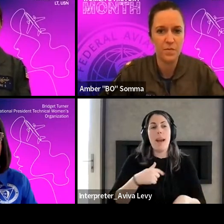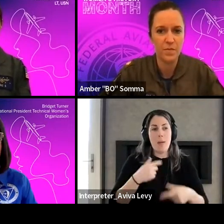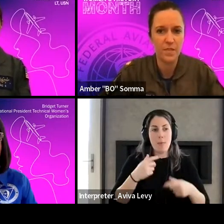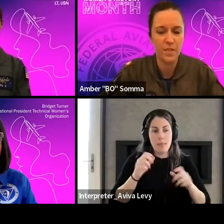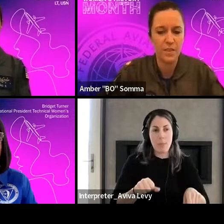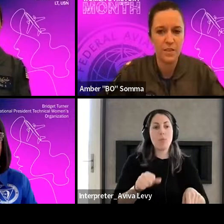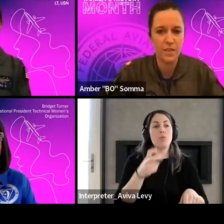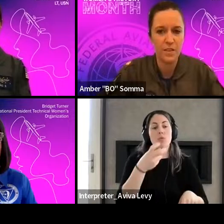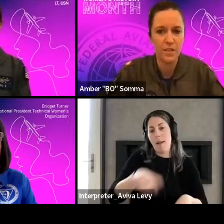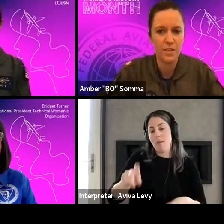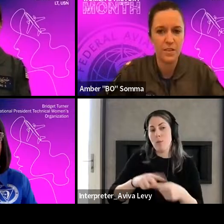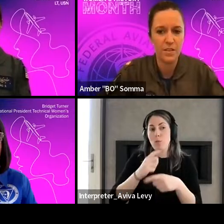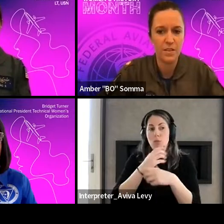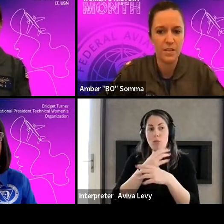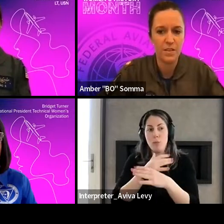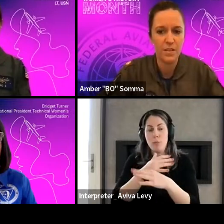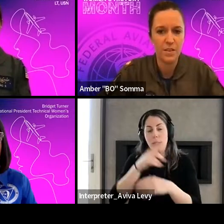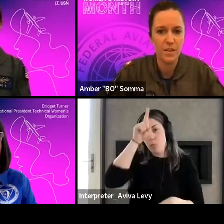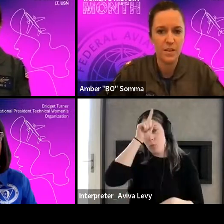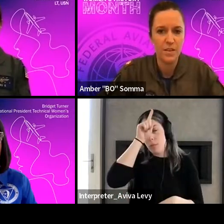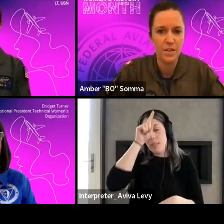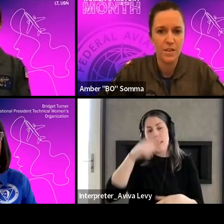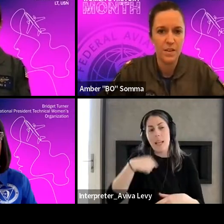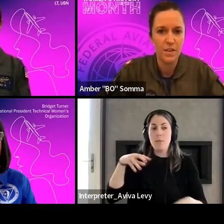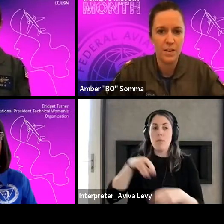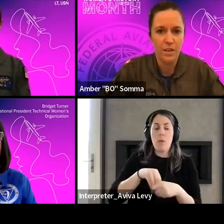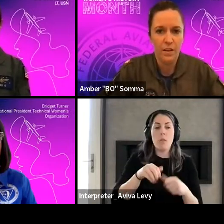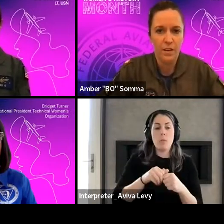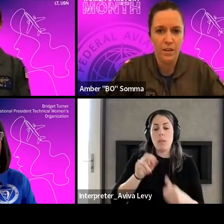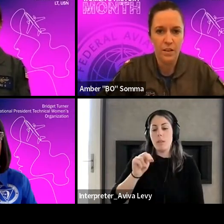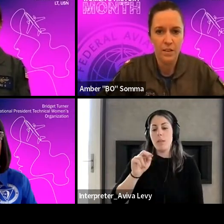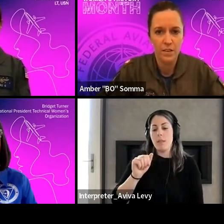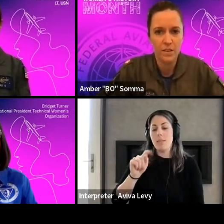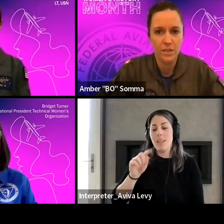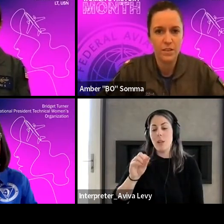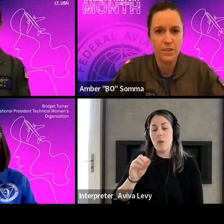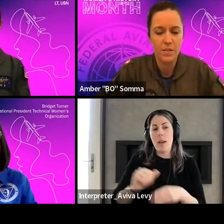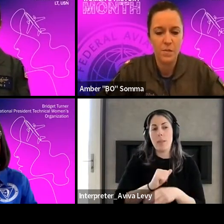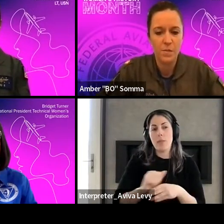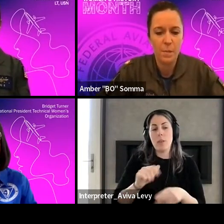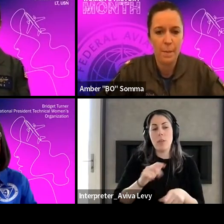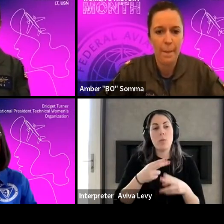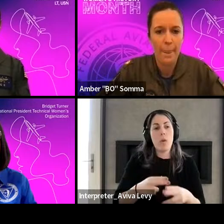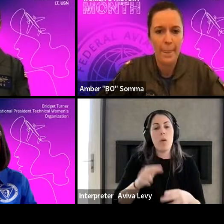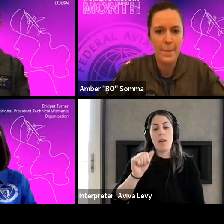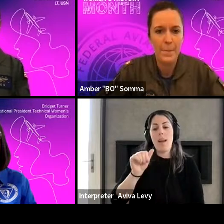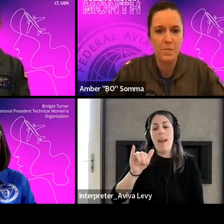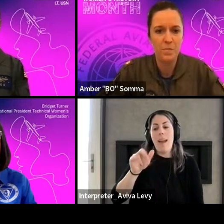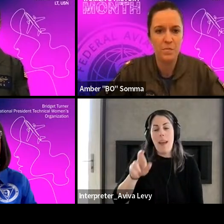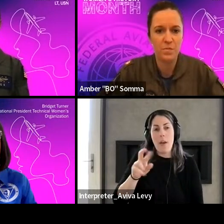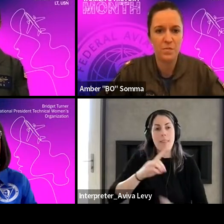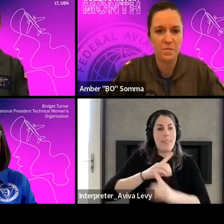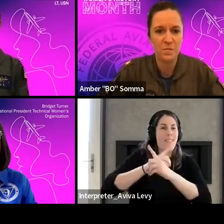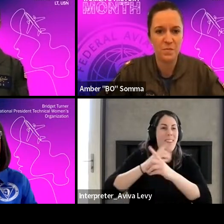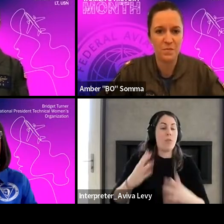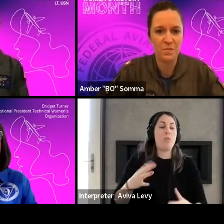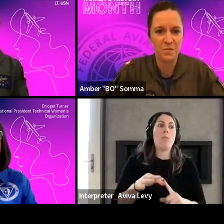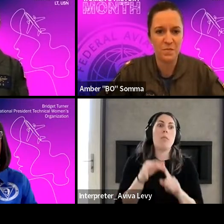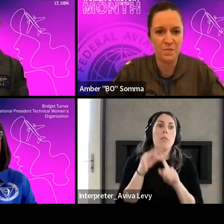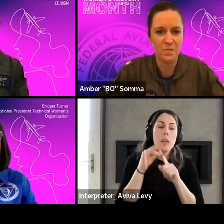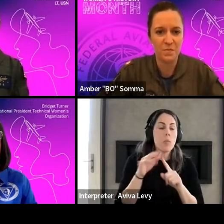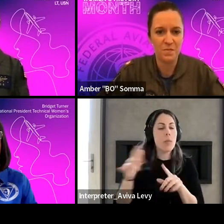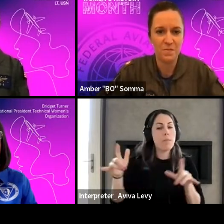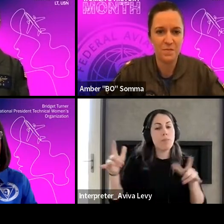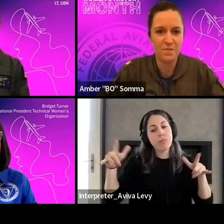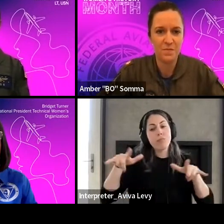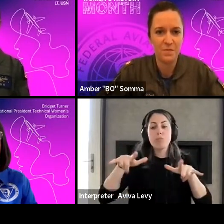Germany, where I got to participate in this NATO exercise called Air Defender. And it was a really unique experience. We got to fly with our